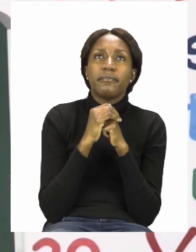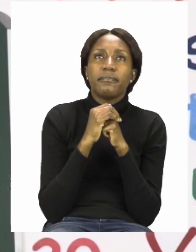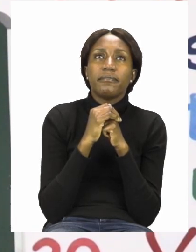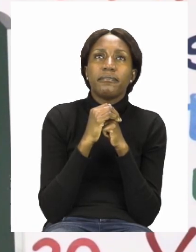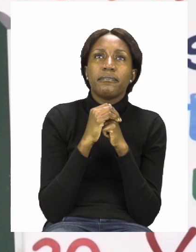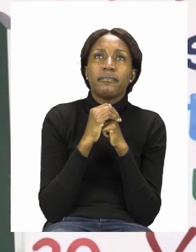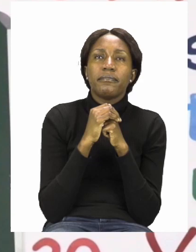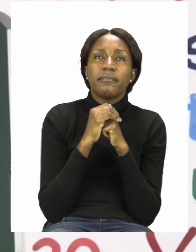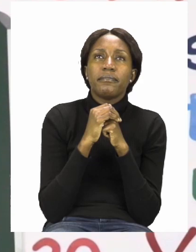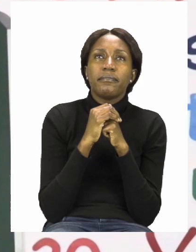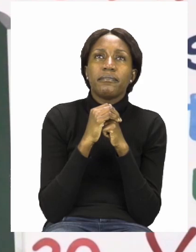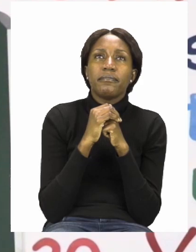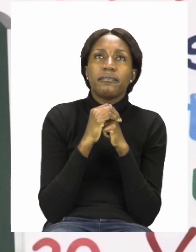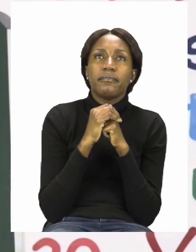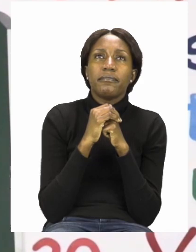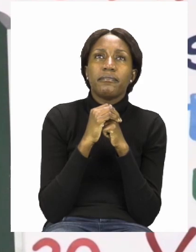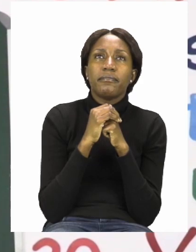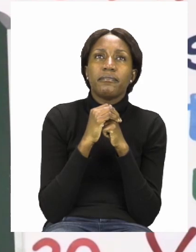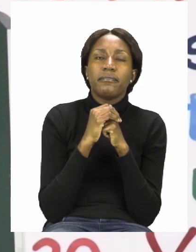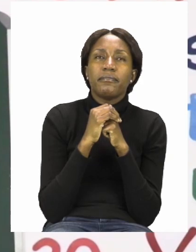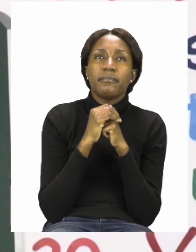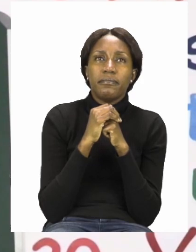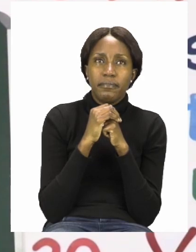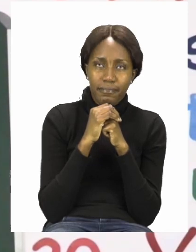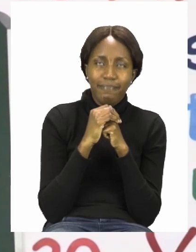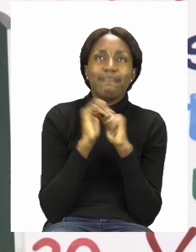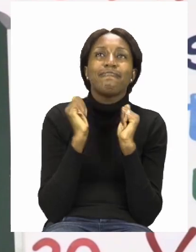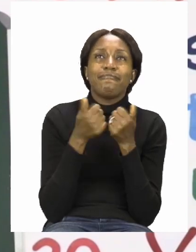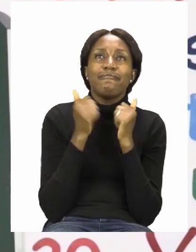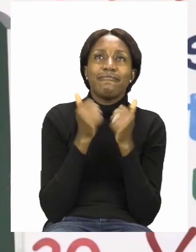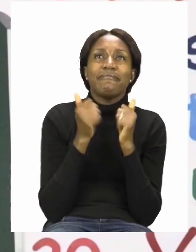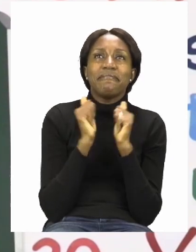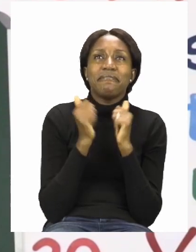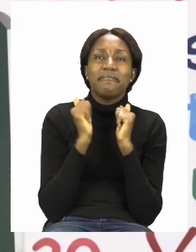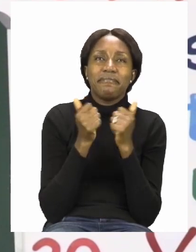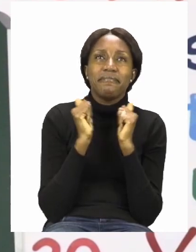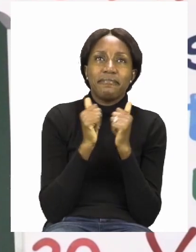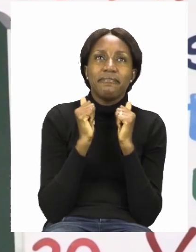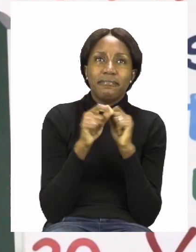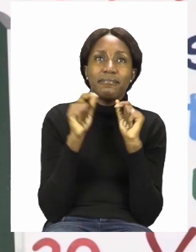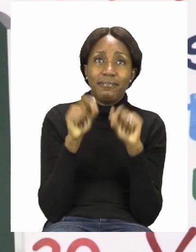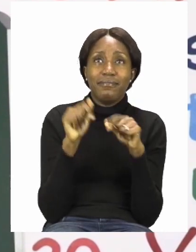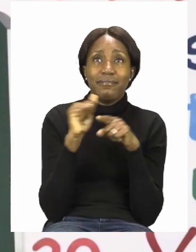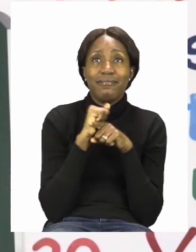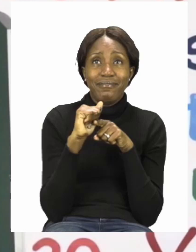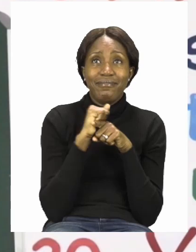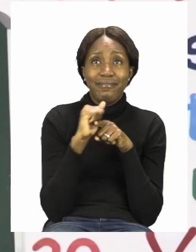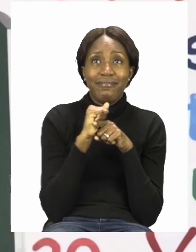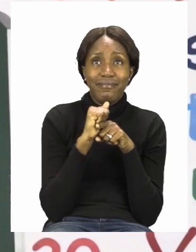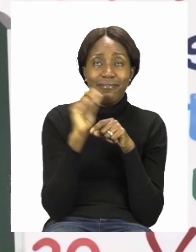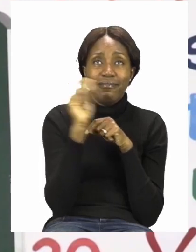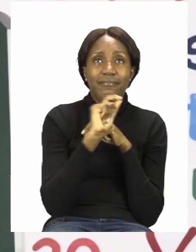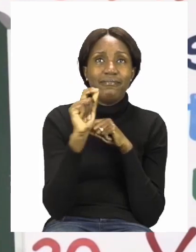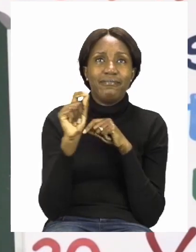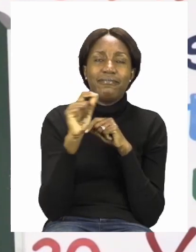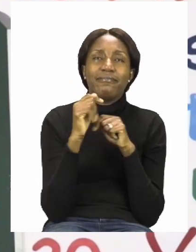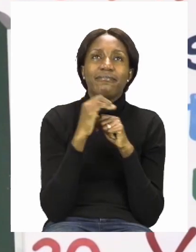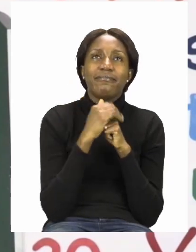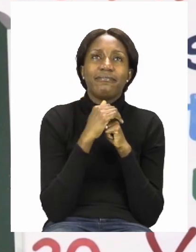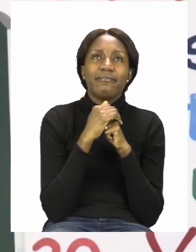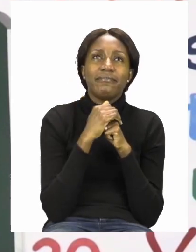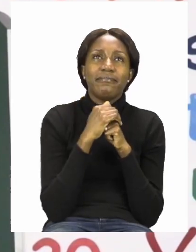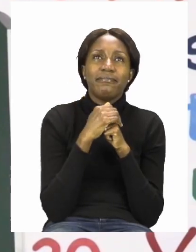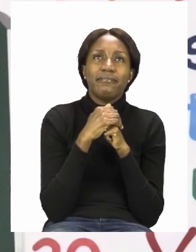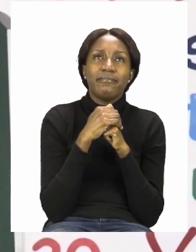round and round. Well done, everyone. Now I'd like you to please take your pencil and we're going